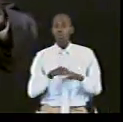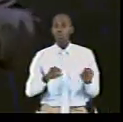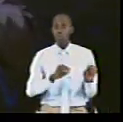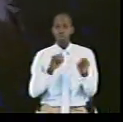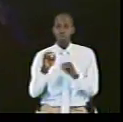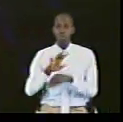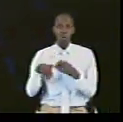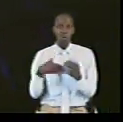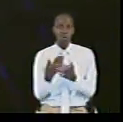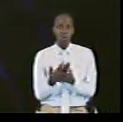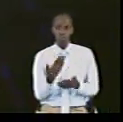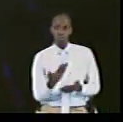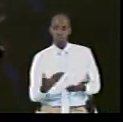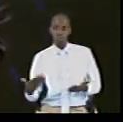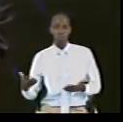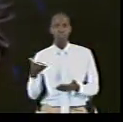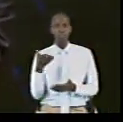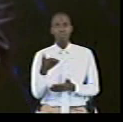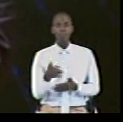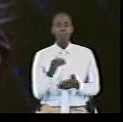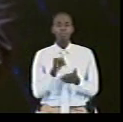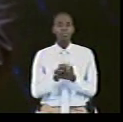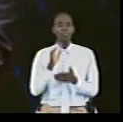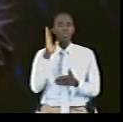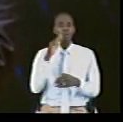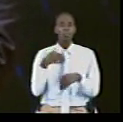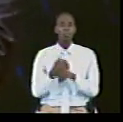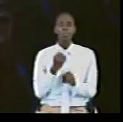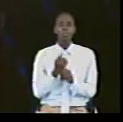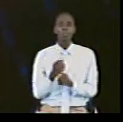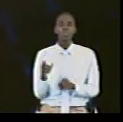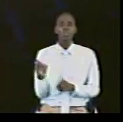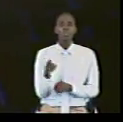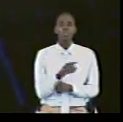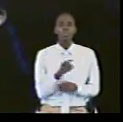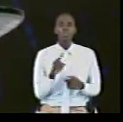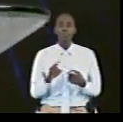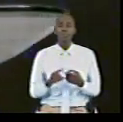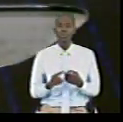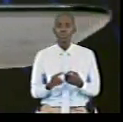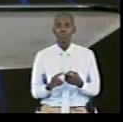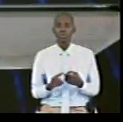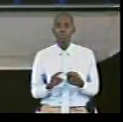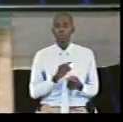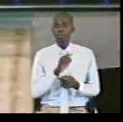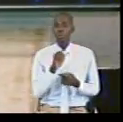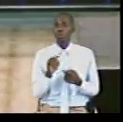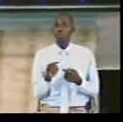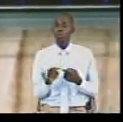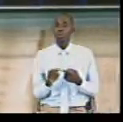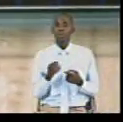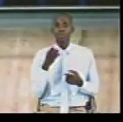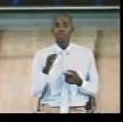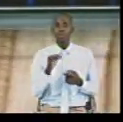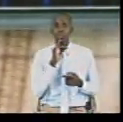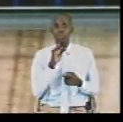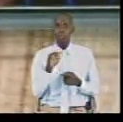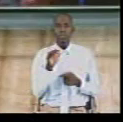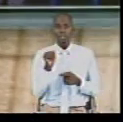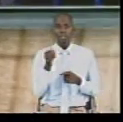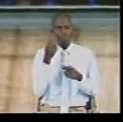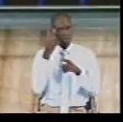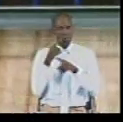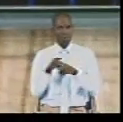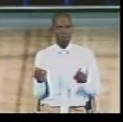that might bring them to bad light. Why should there be any disagreement between Barnabas